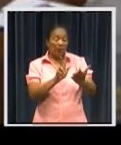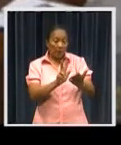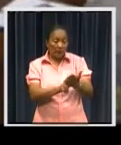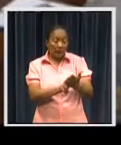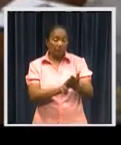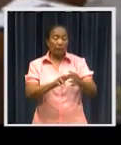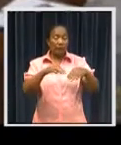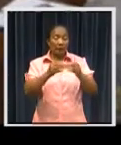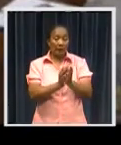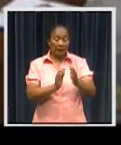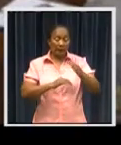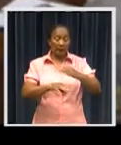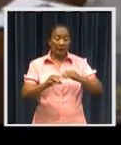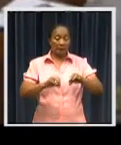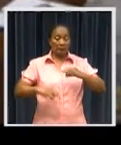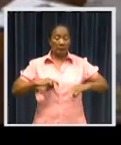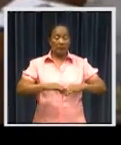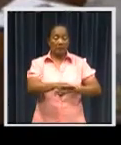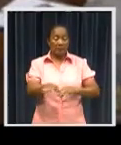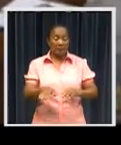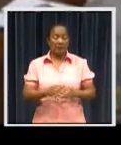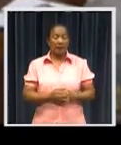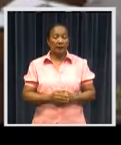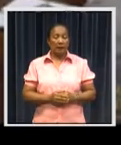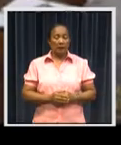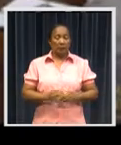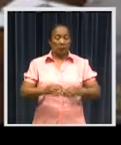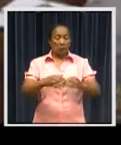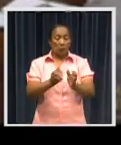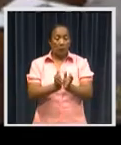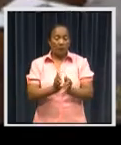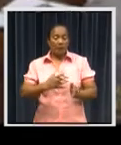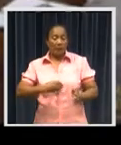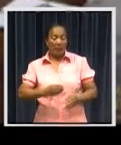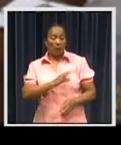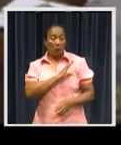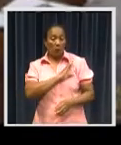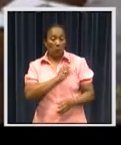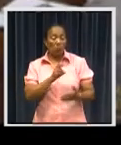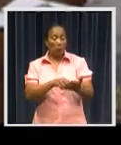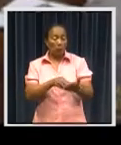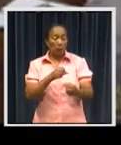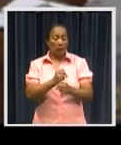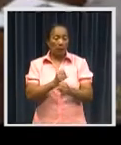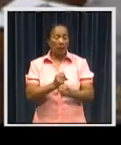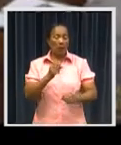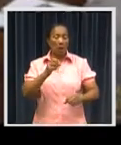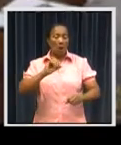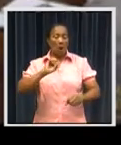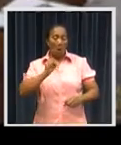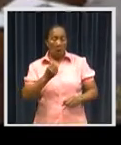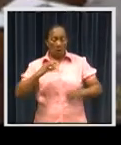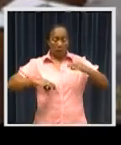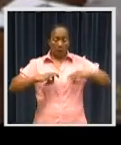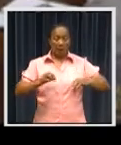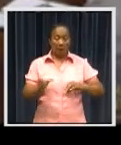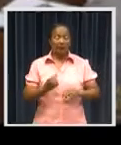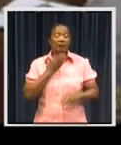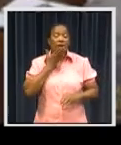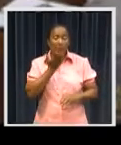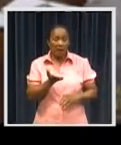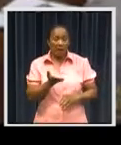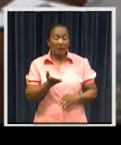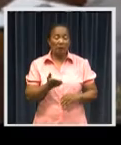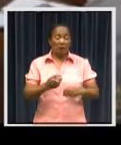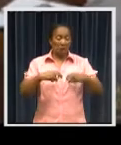policy area was discussed, but the status of the various laws as well. The commission also used the opportunity